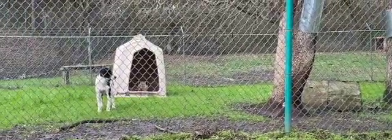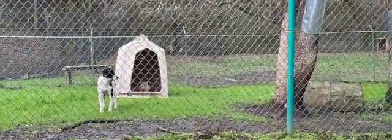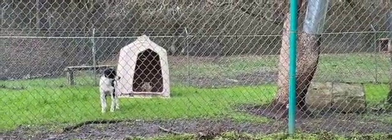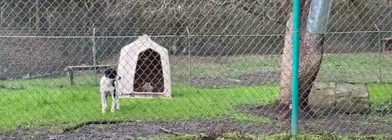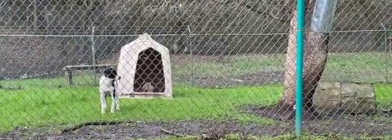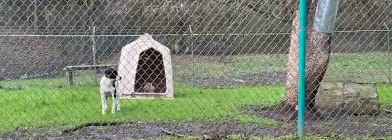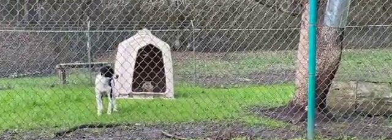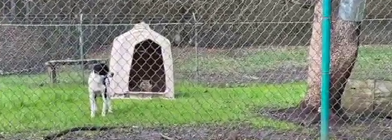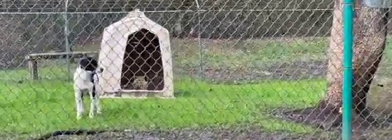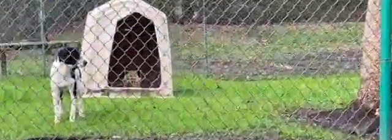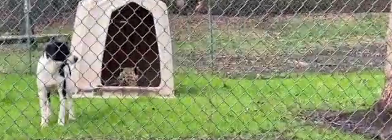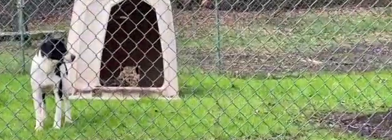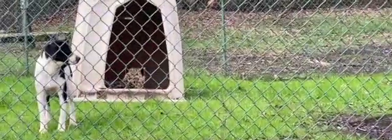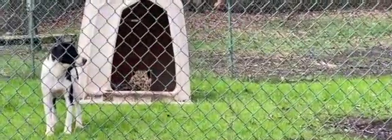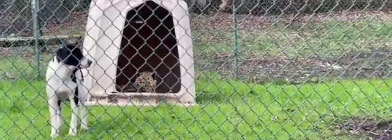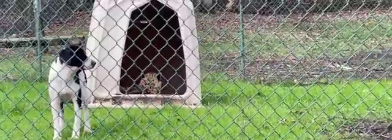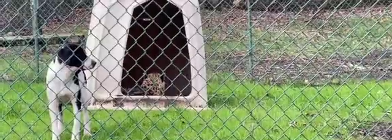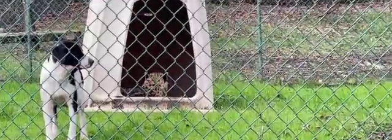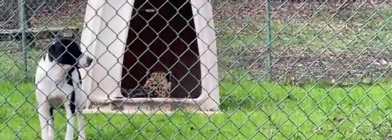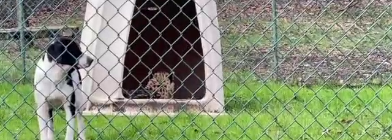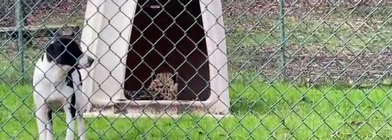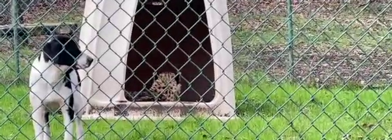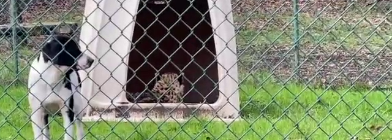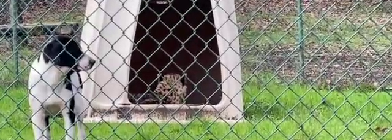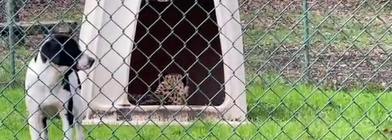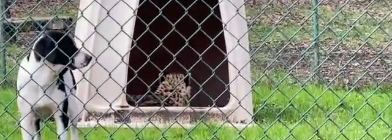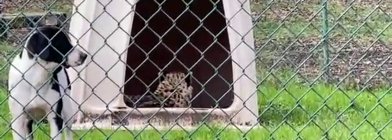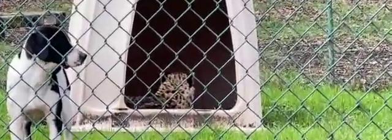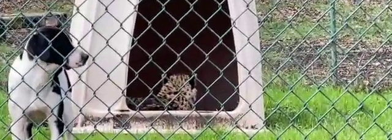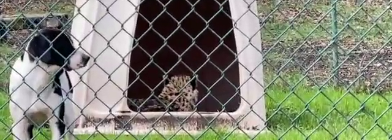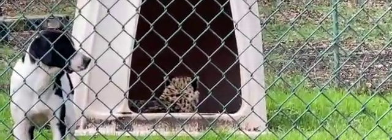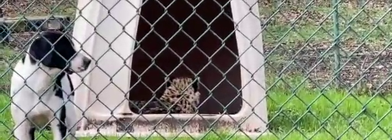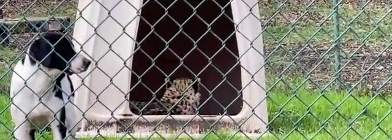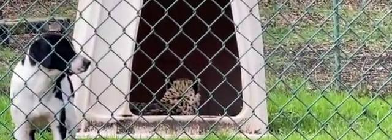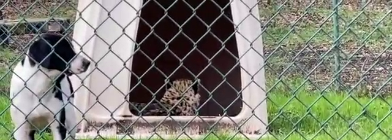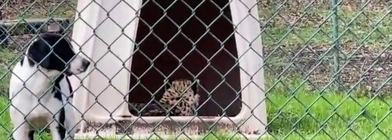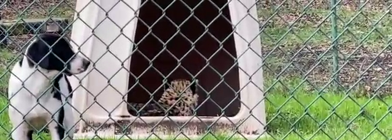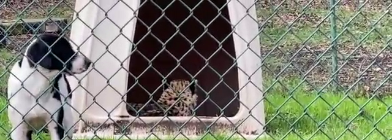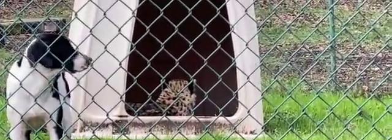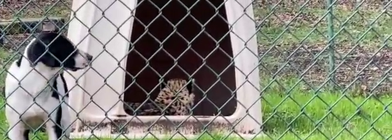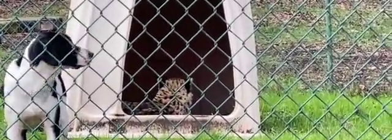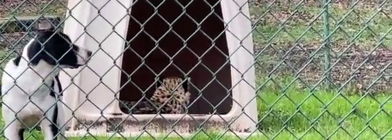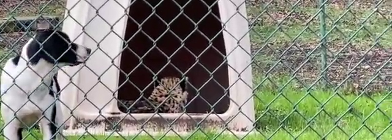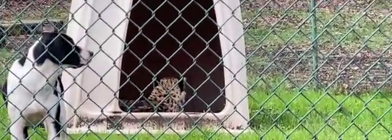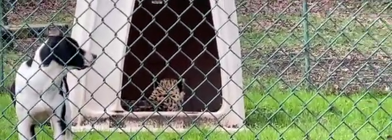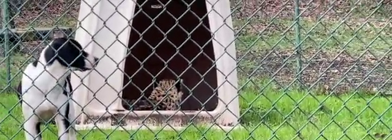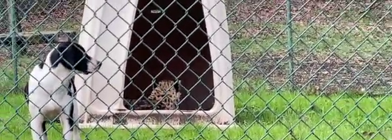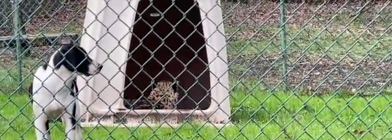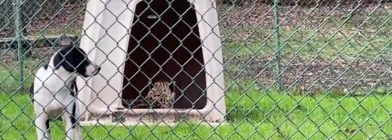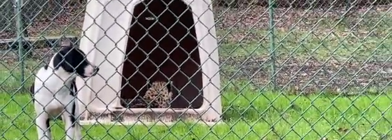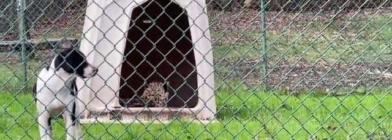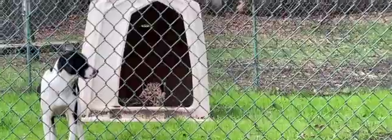cub, so we knew that we would have to hand raise him for the first 6 months. But cheetahs are very,